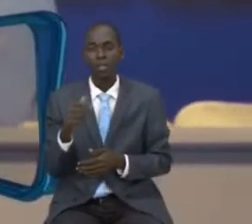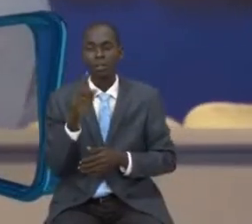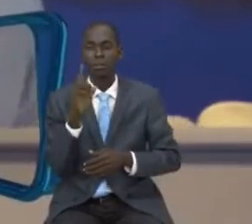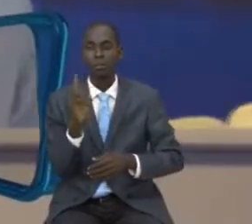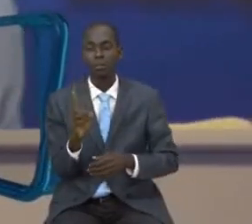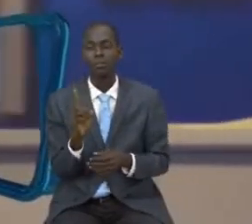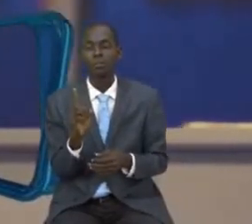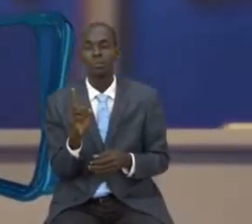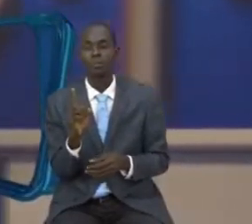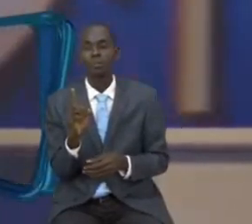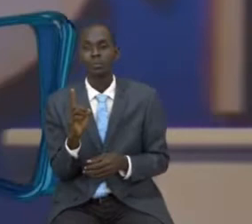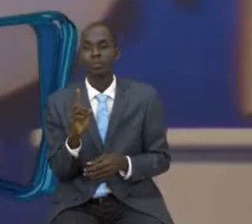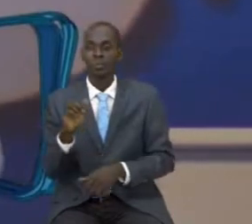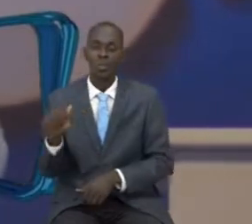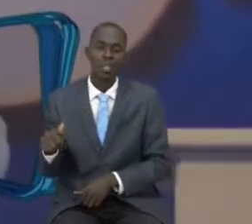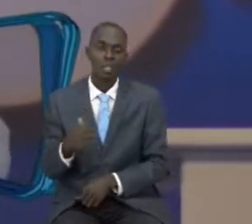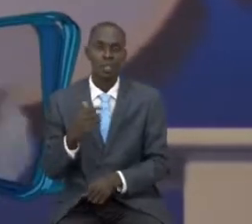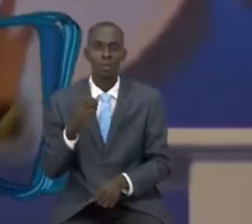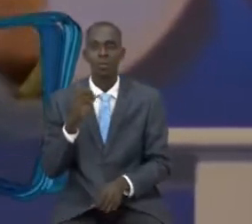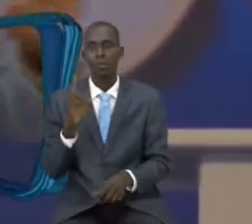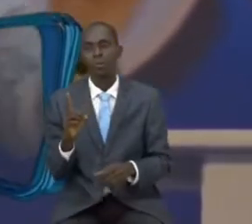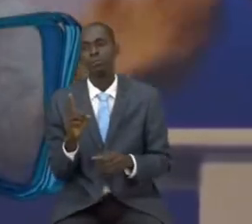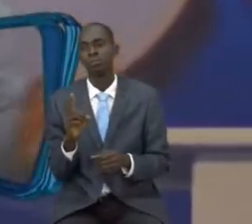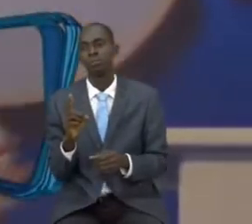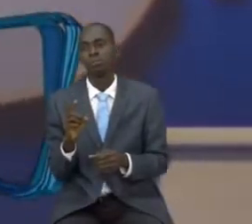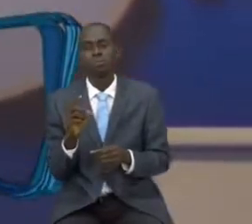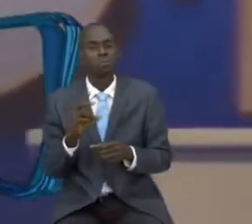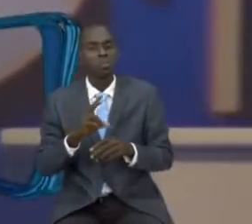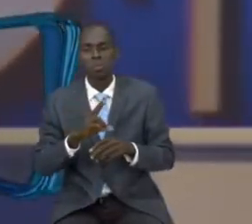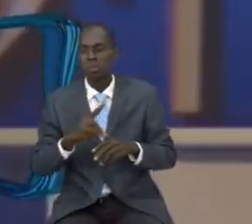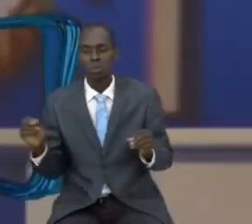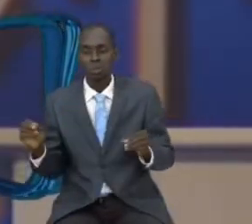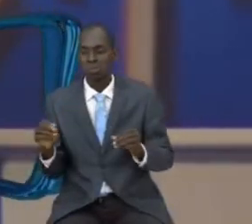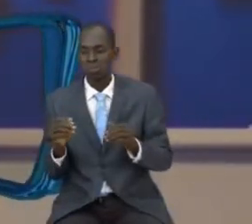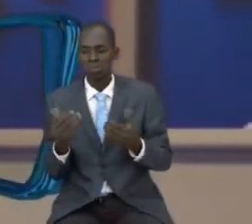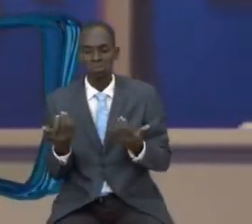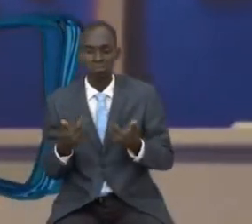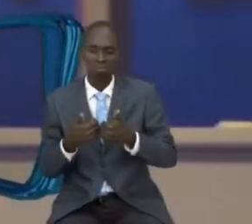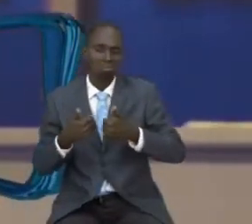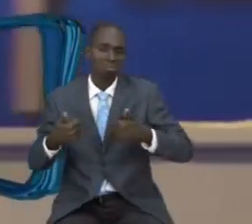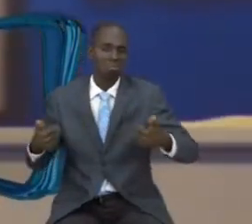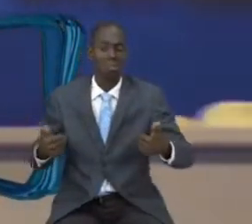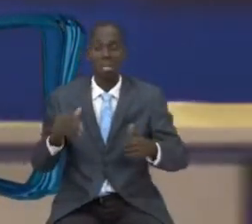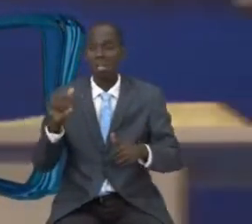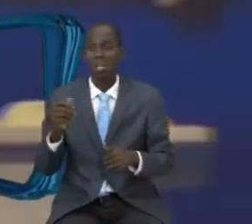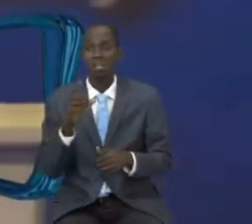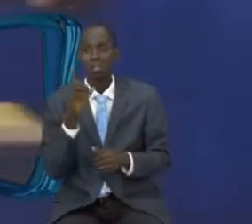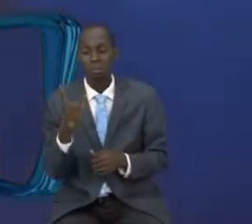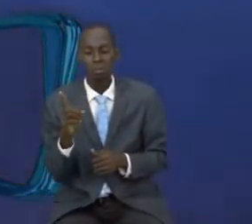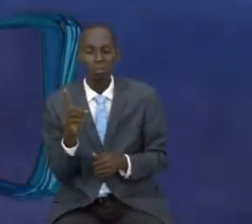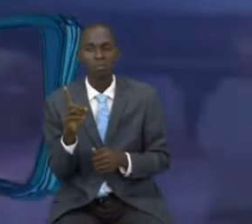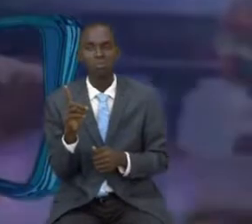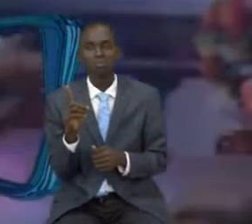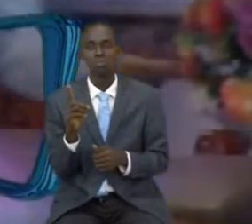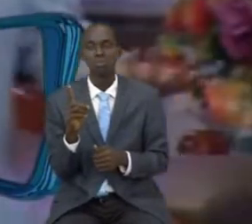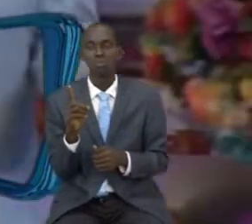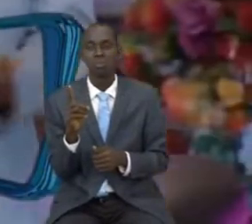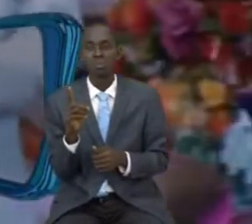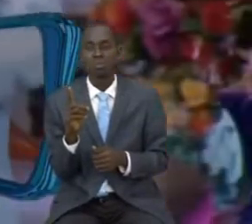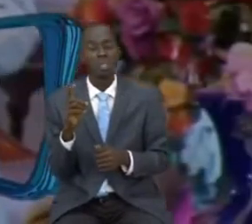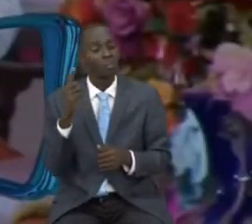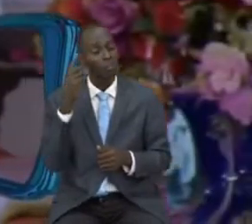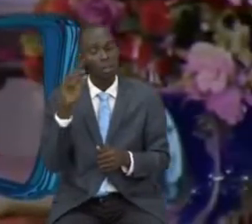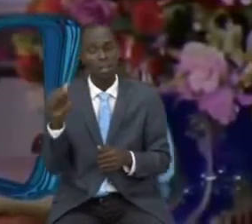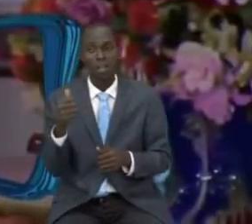whosoever, whosoever, no discrimination, whosoever, no partiality,